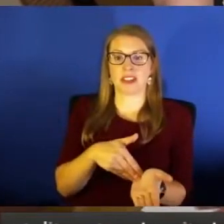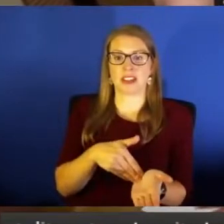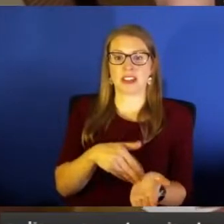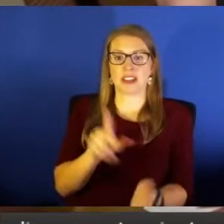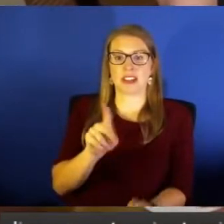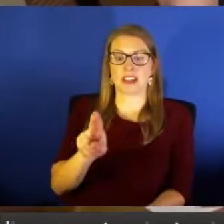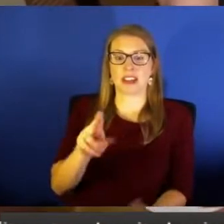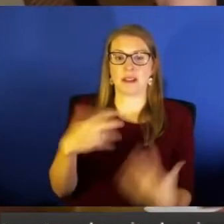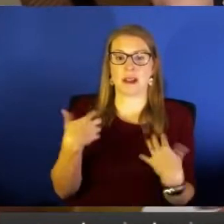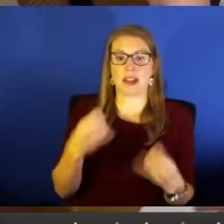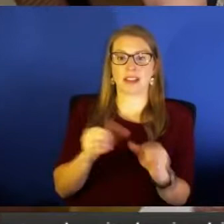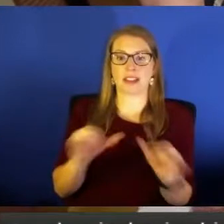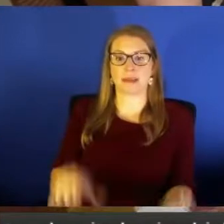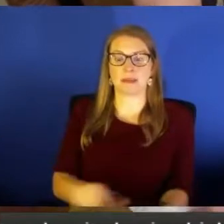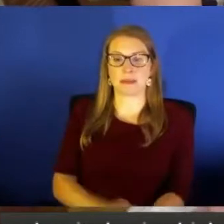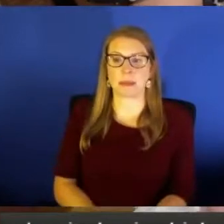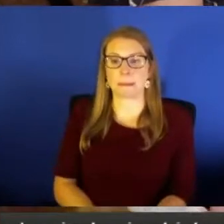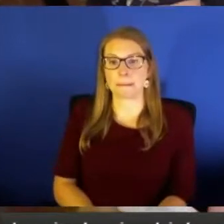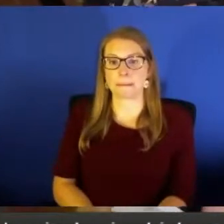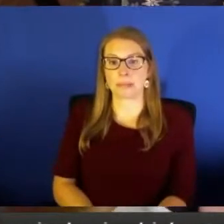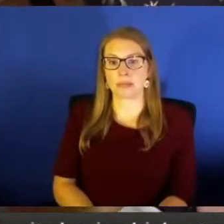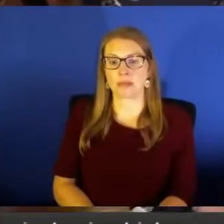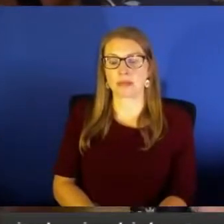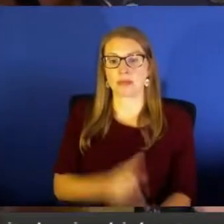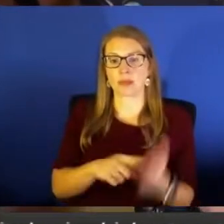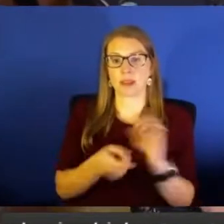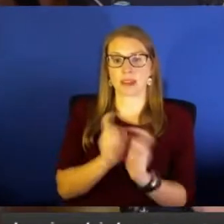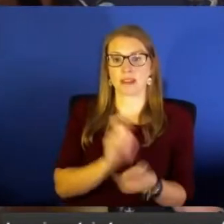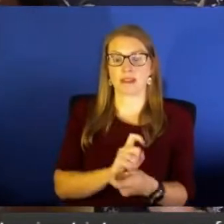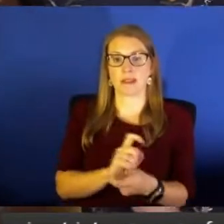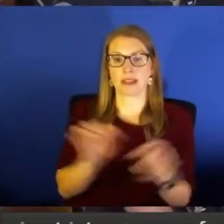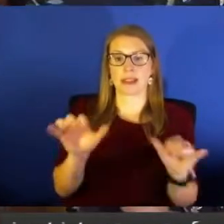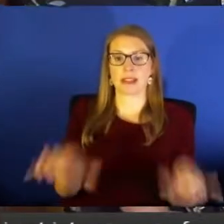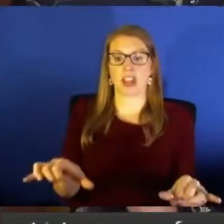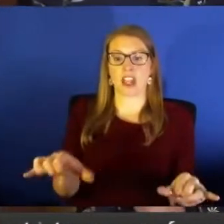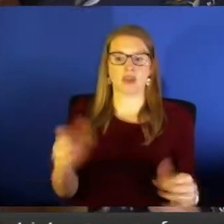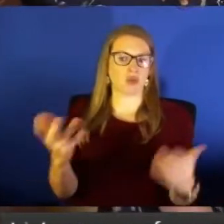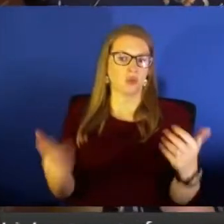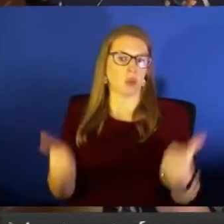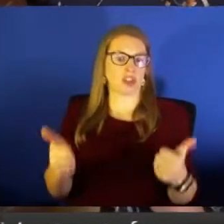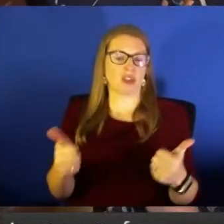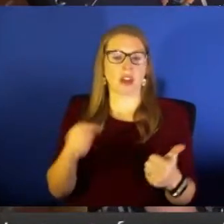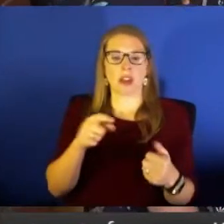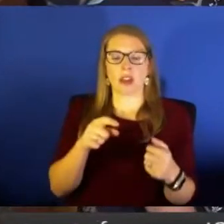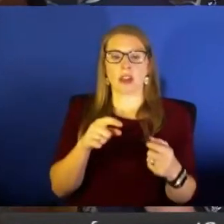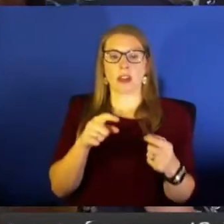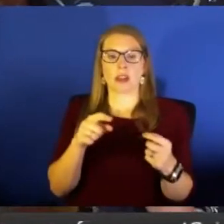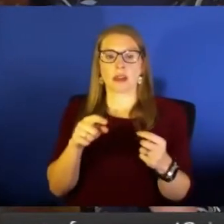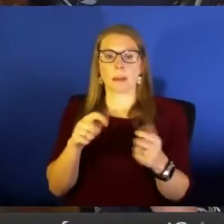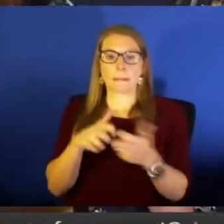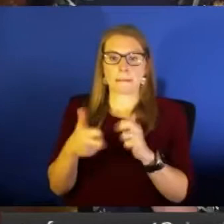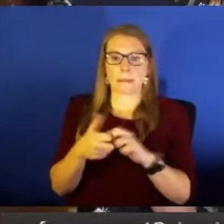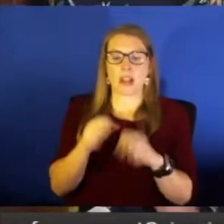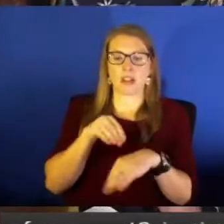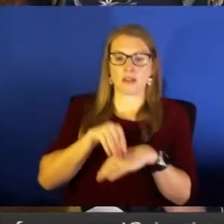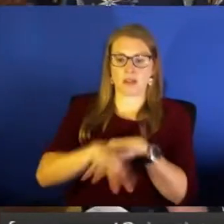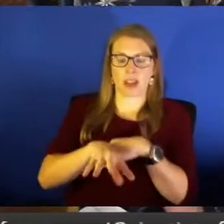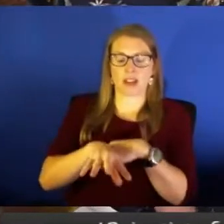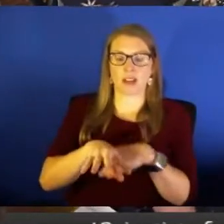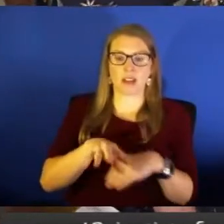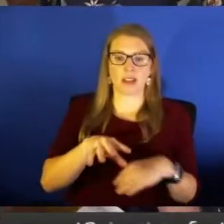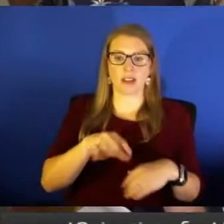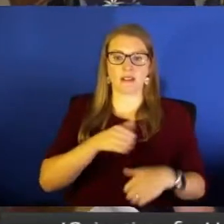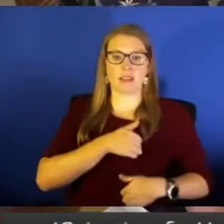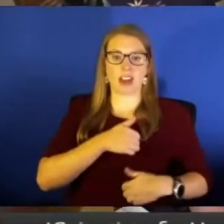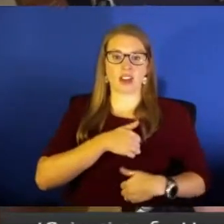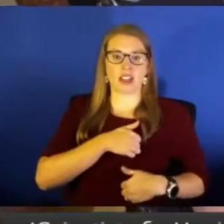System. So tell me what has changed, or maybe what has stayed the same as far as issues that affected veterans, 15, 20 years